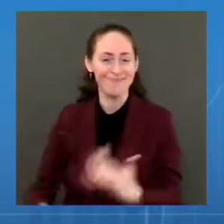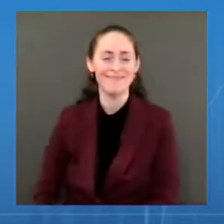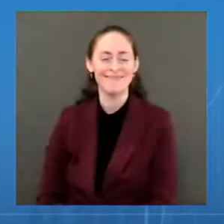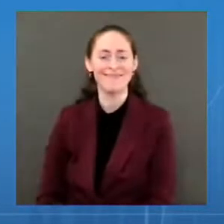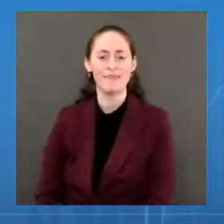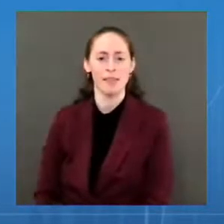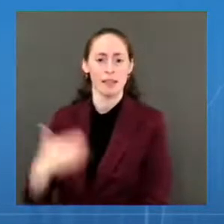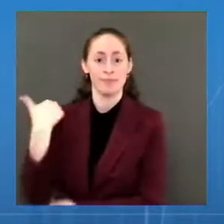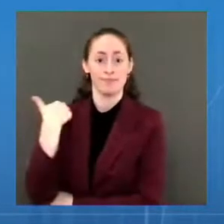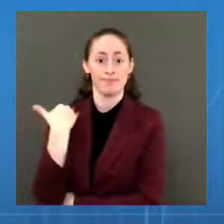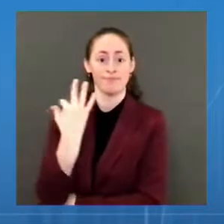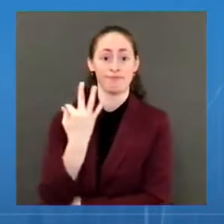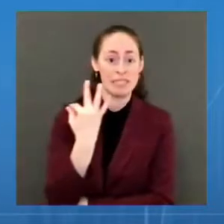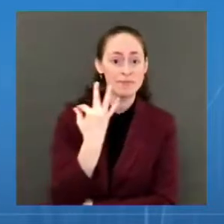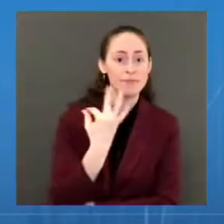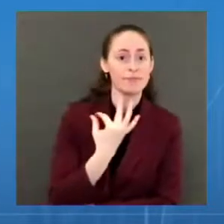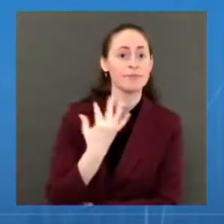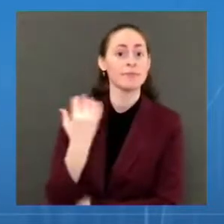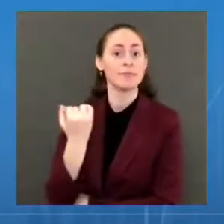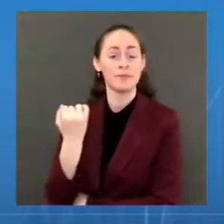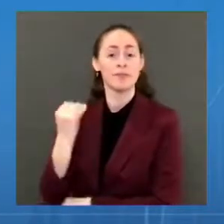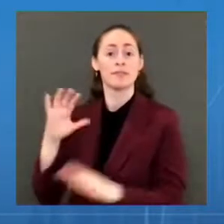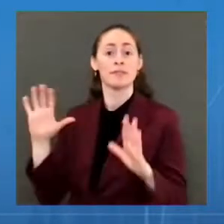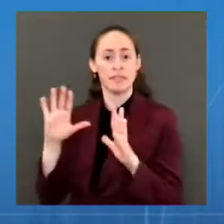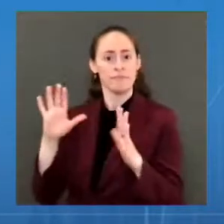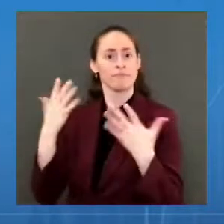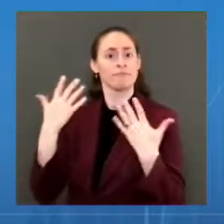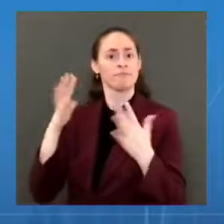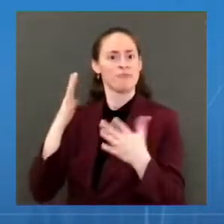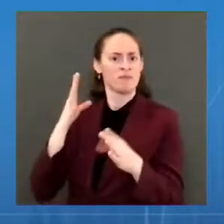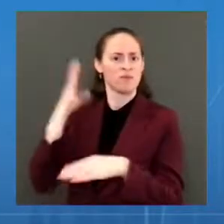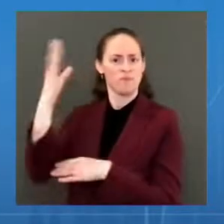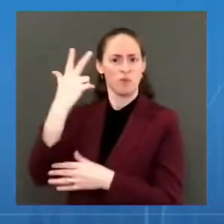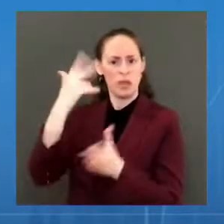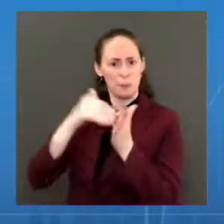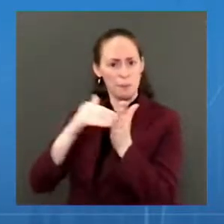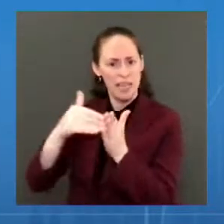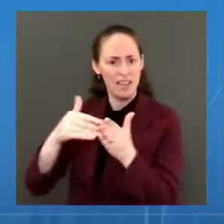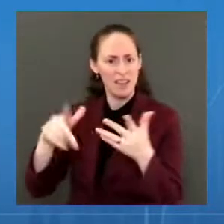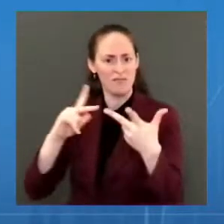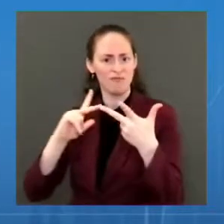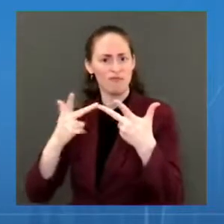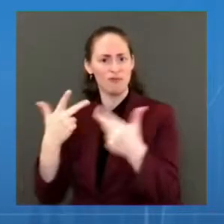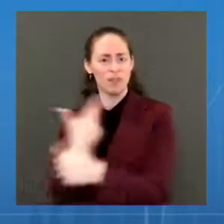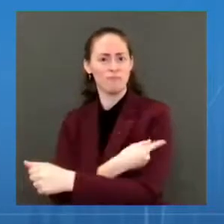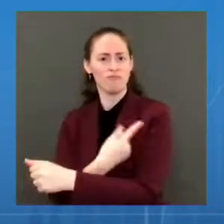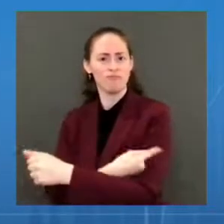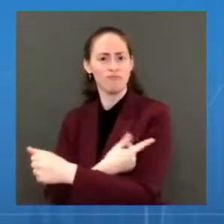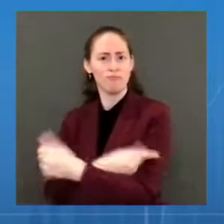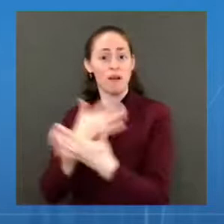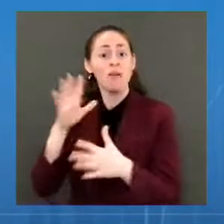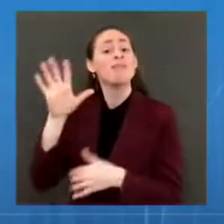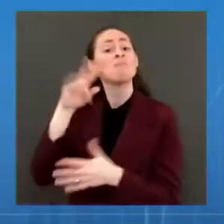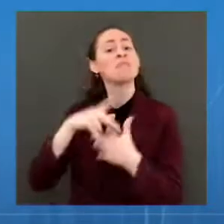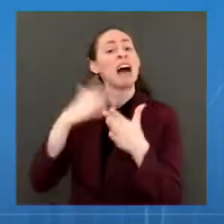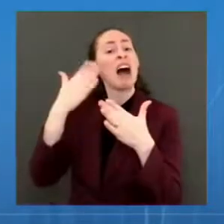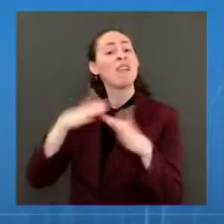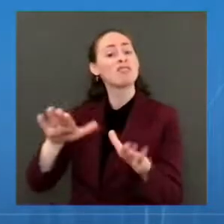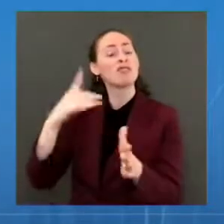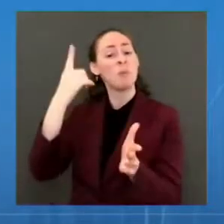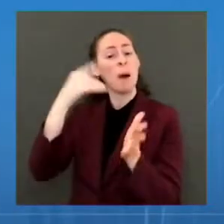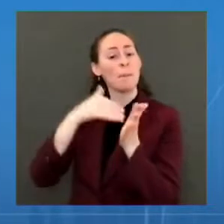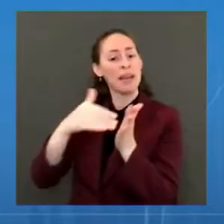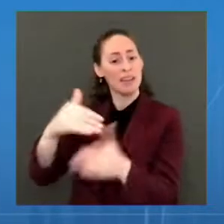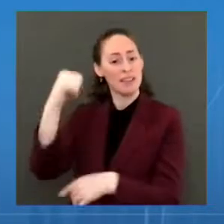we got 3 million booster shots into arms, 1 million booster shots per day. And as our